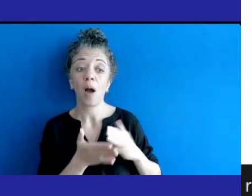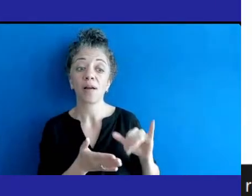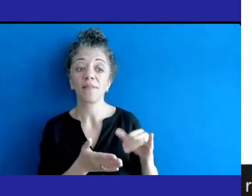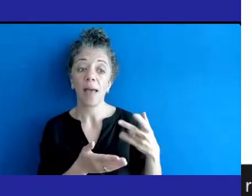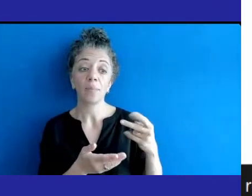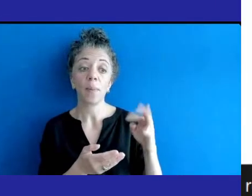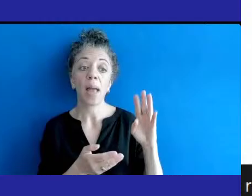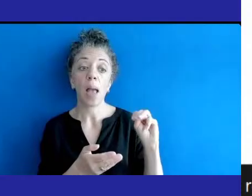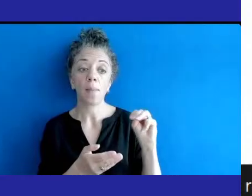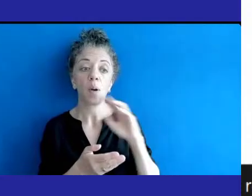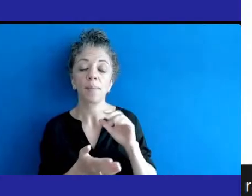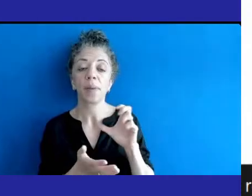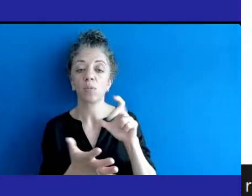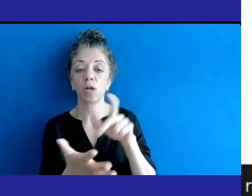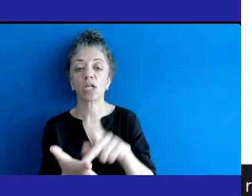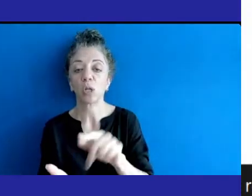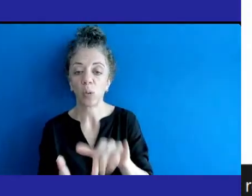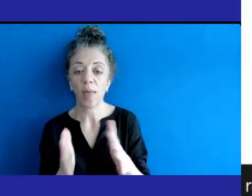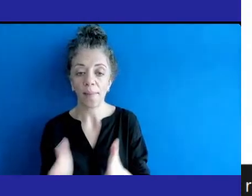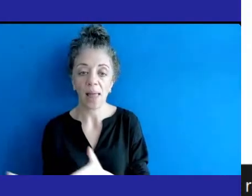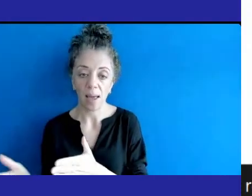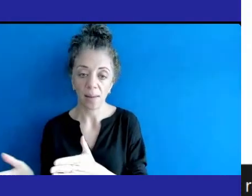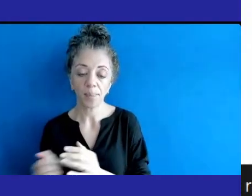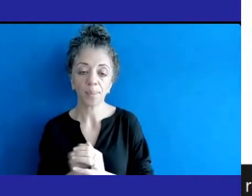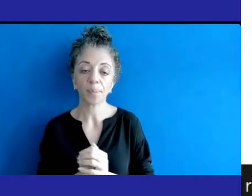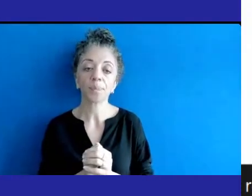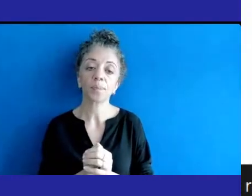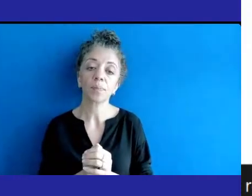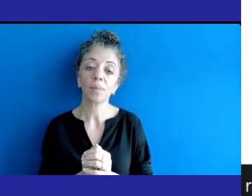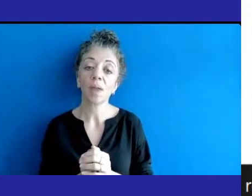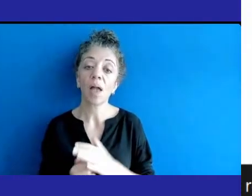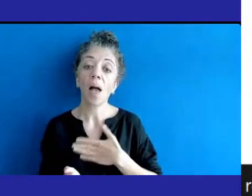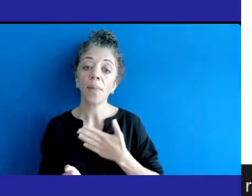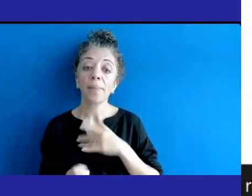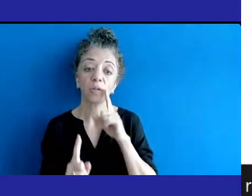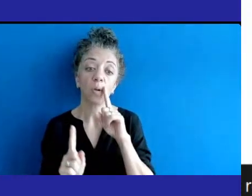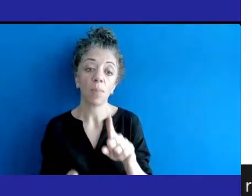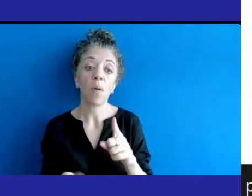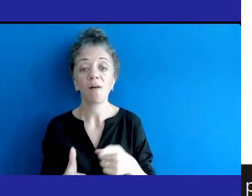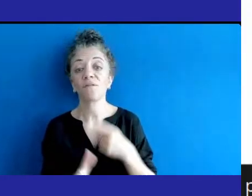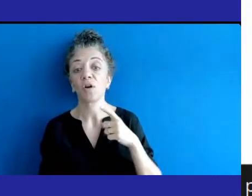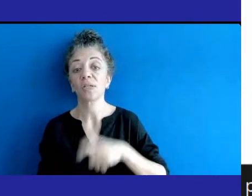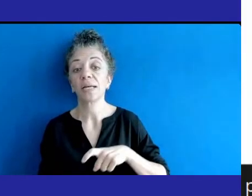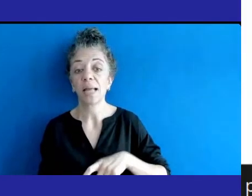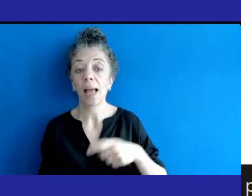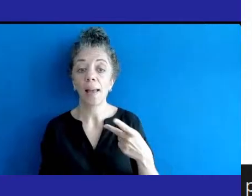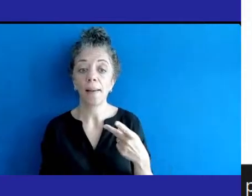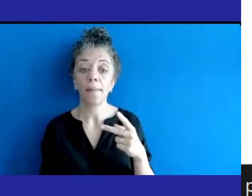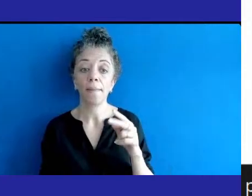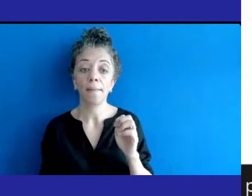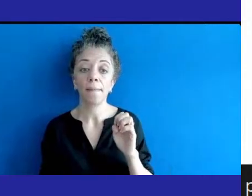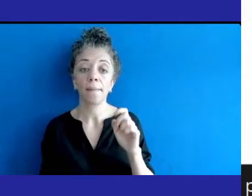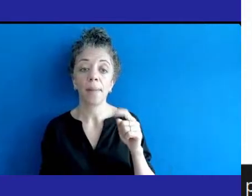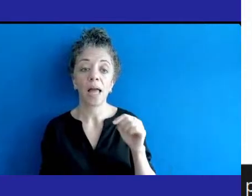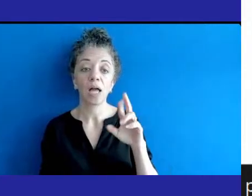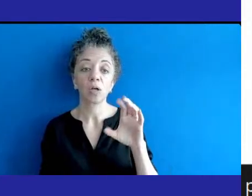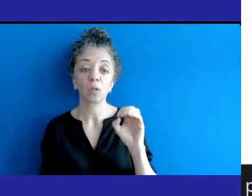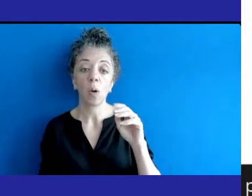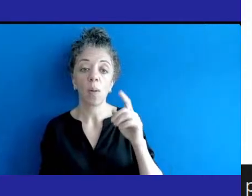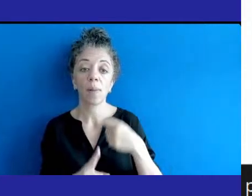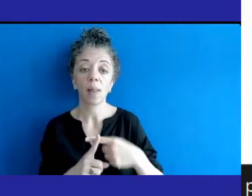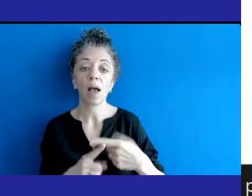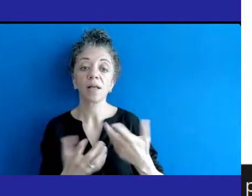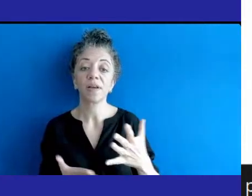plan. We're pleased to report that for the first time, MetroPlus was able to earn the full Quality